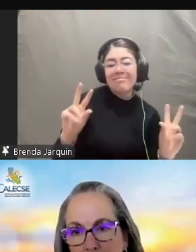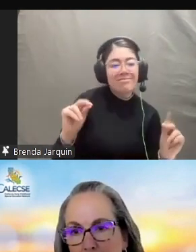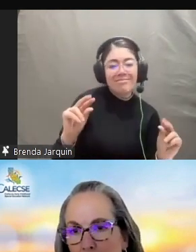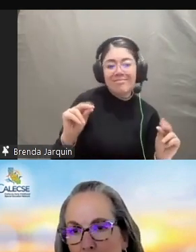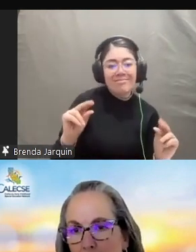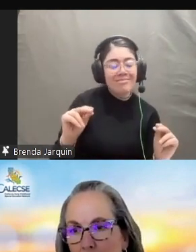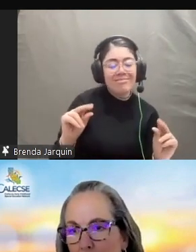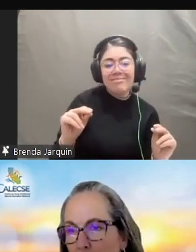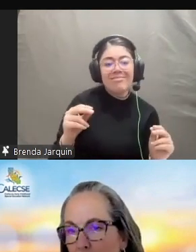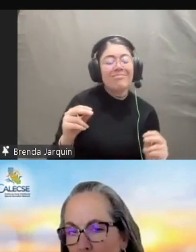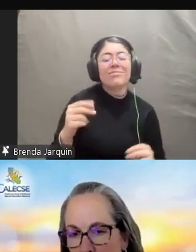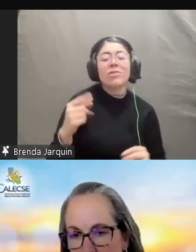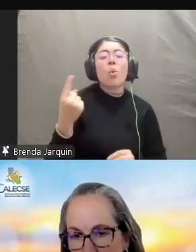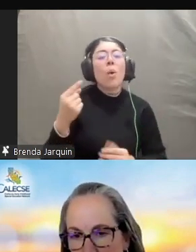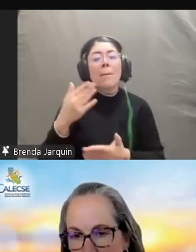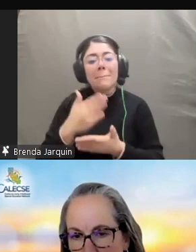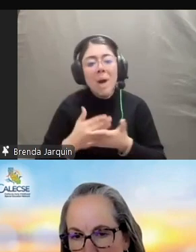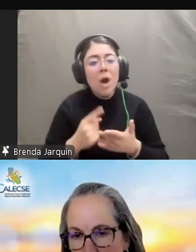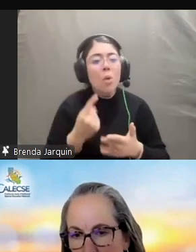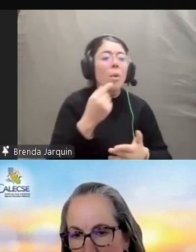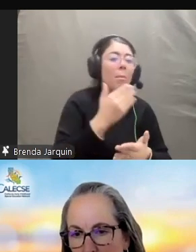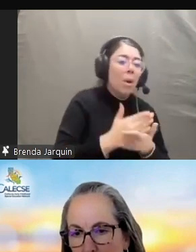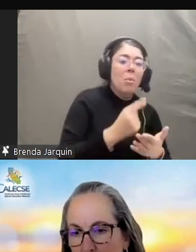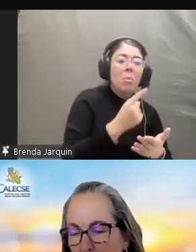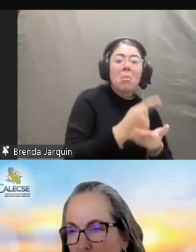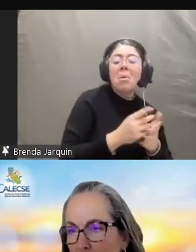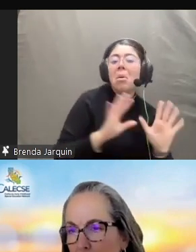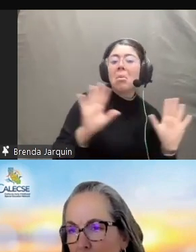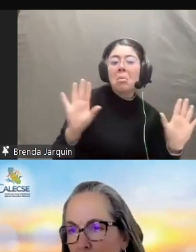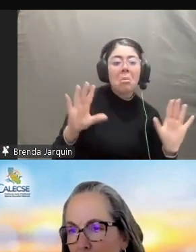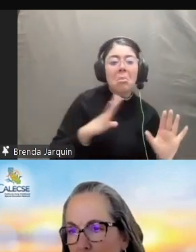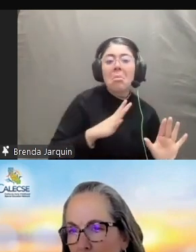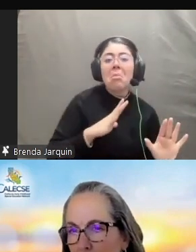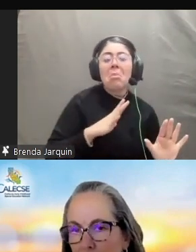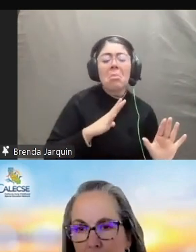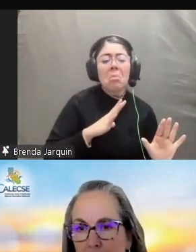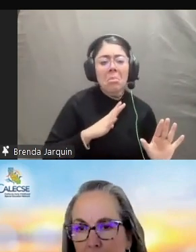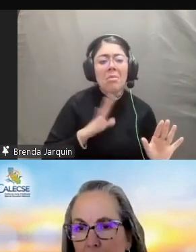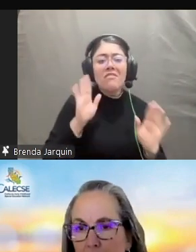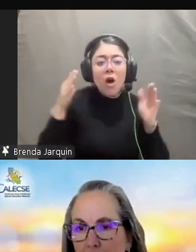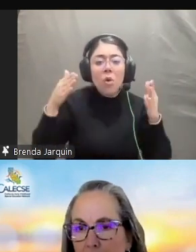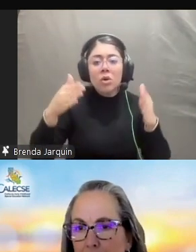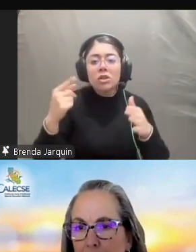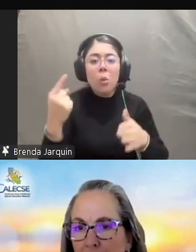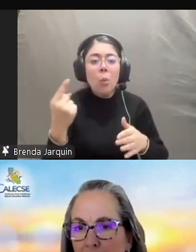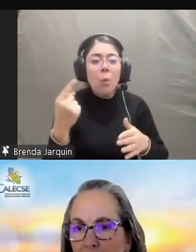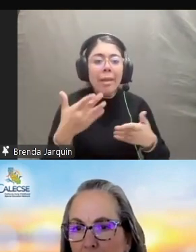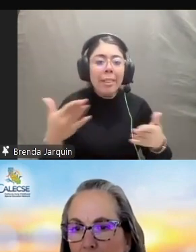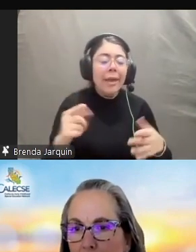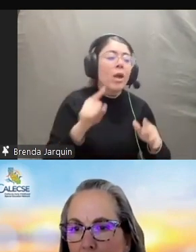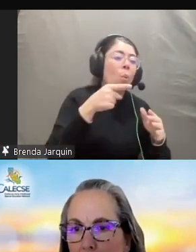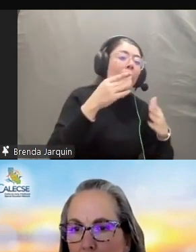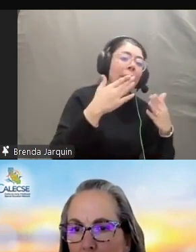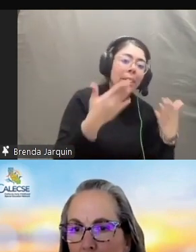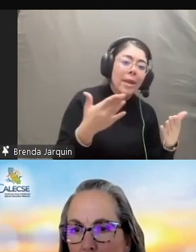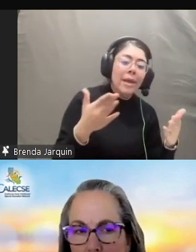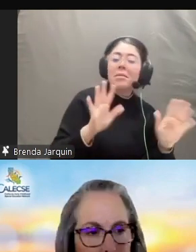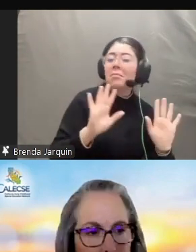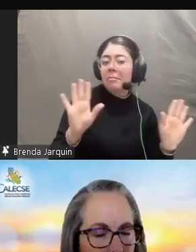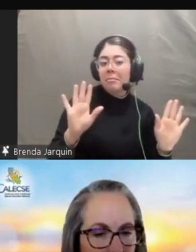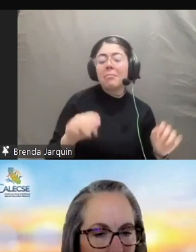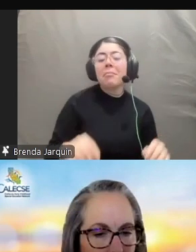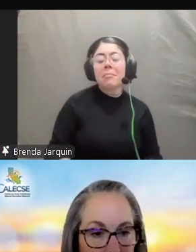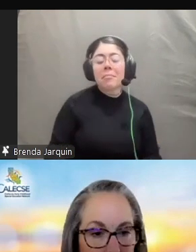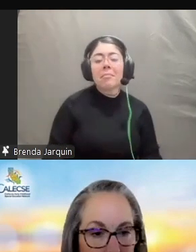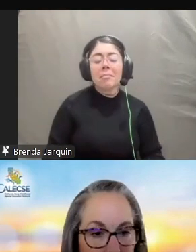maybe tackle one section of that. Okay. On our next slide, we